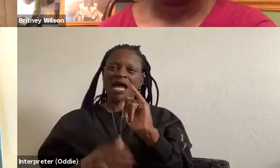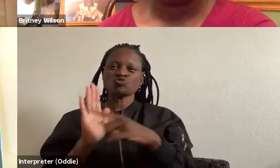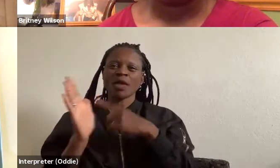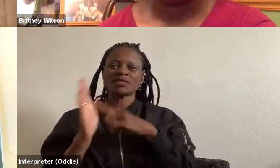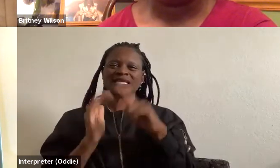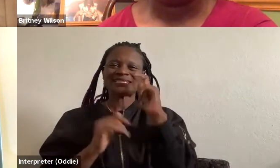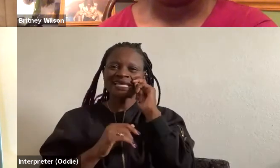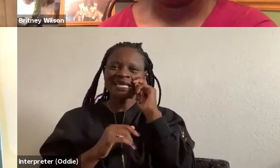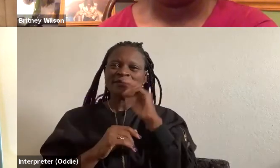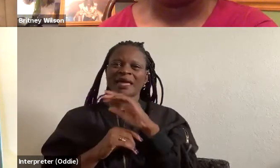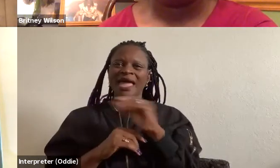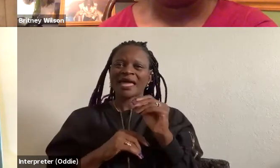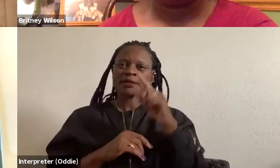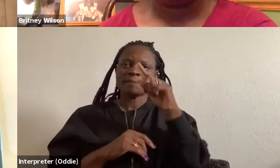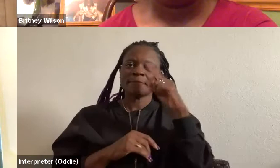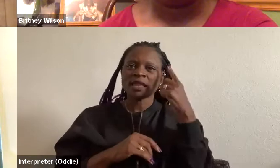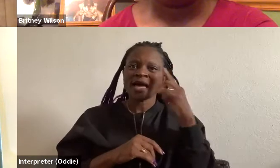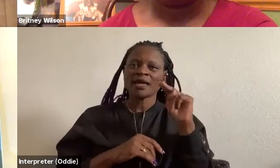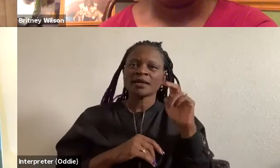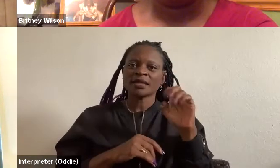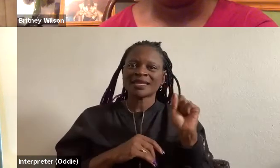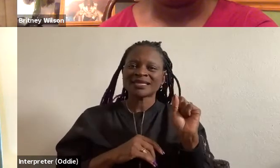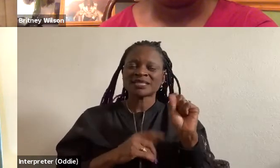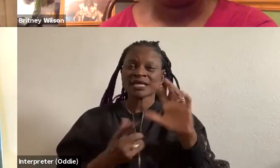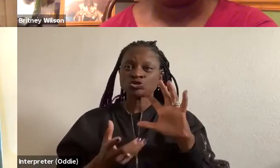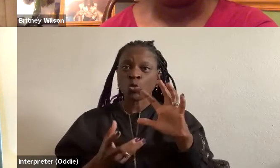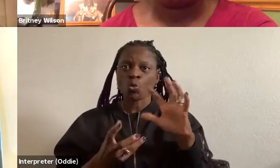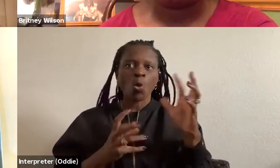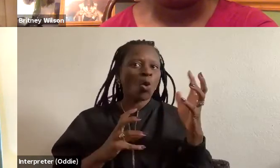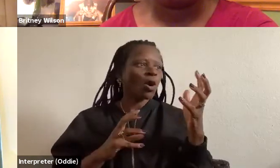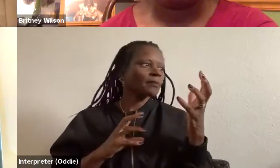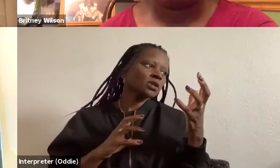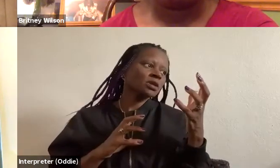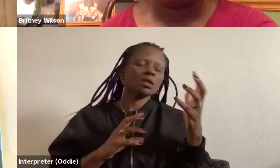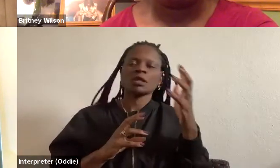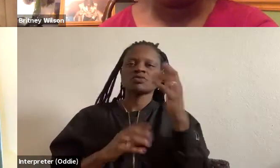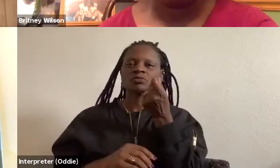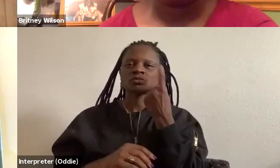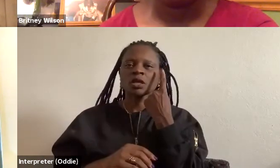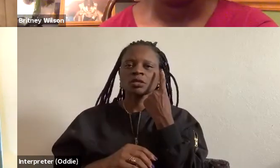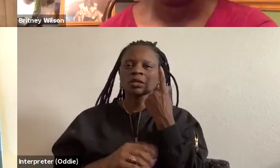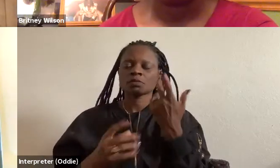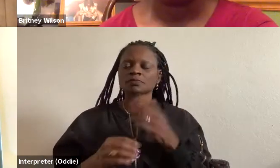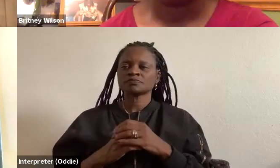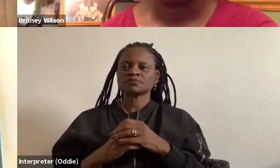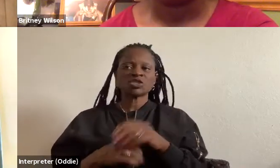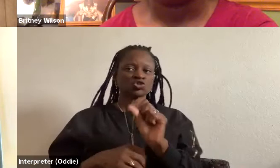this community in ways that has warped the understanding of what disability is for all of us. Yeah, last week